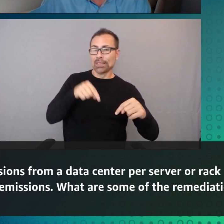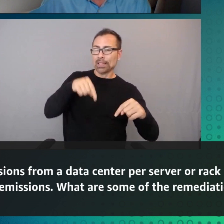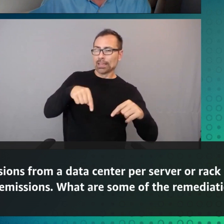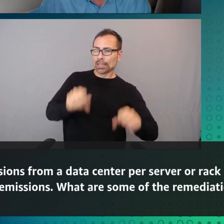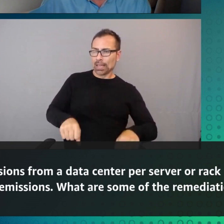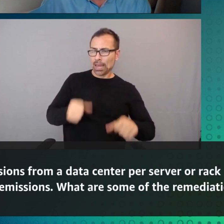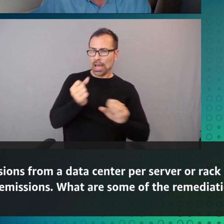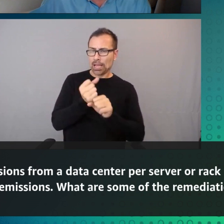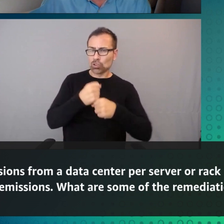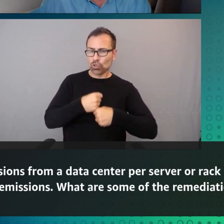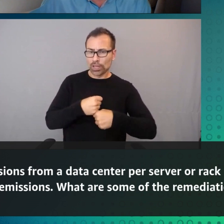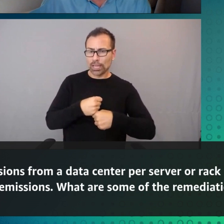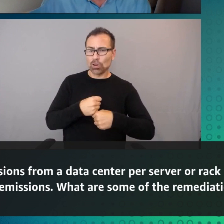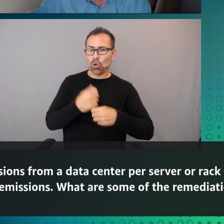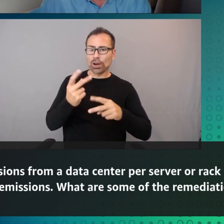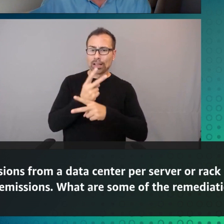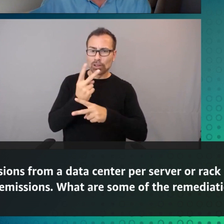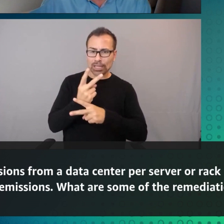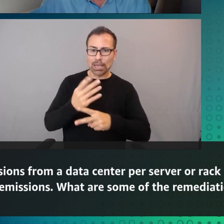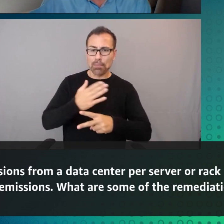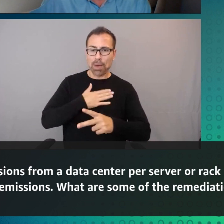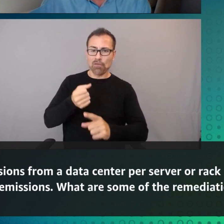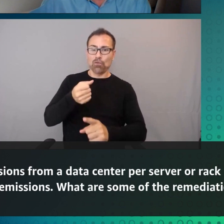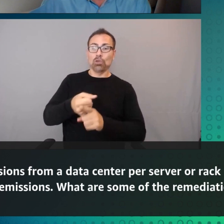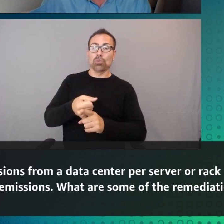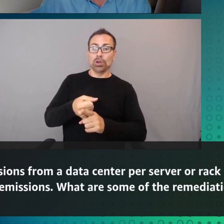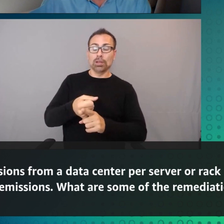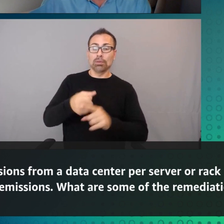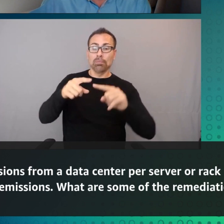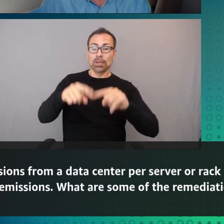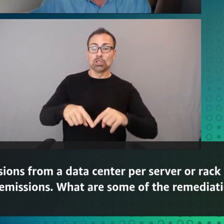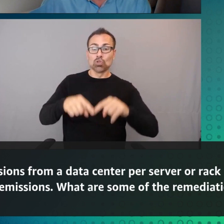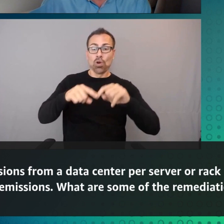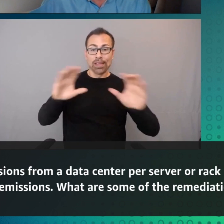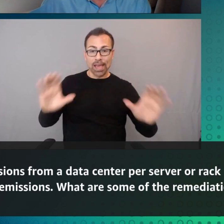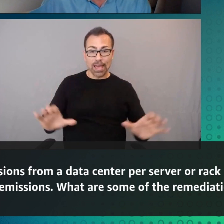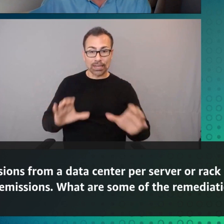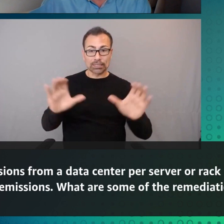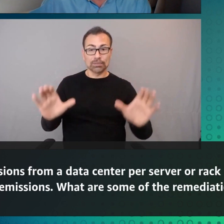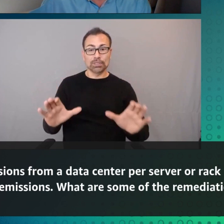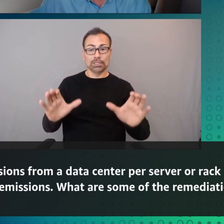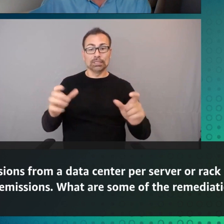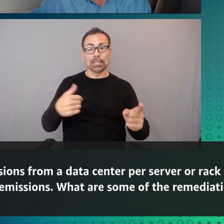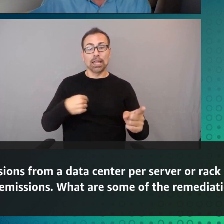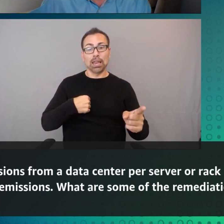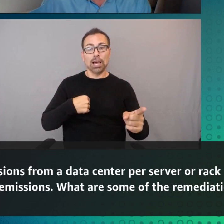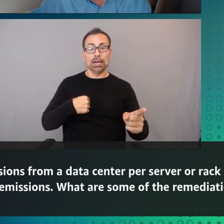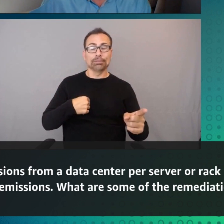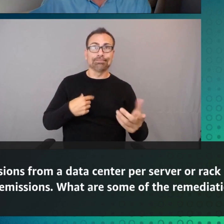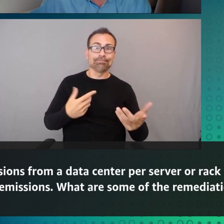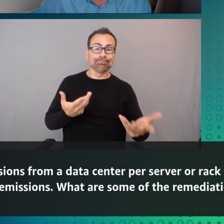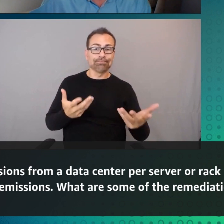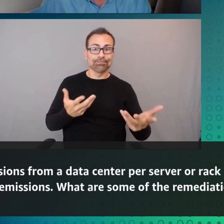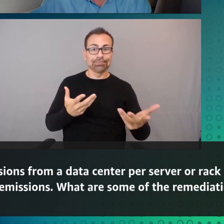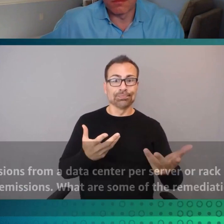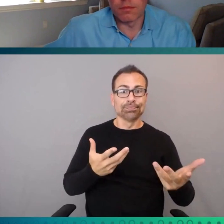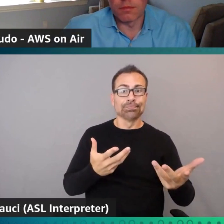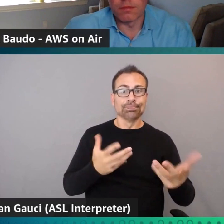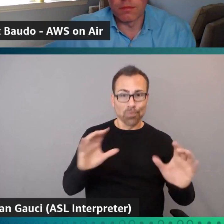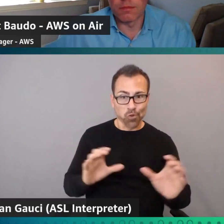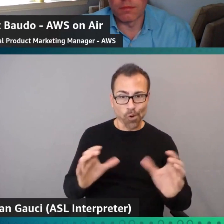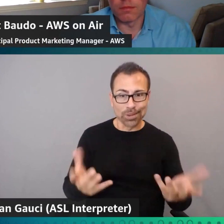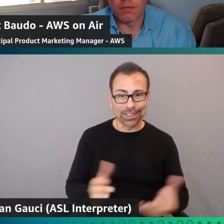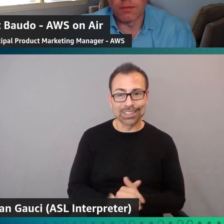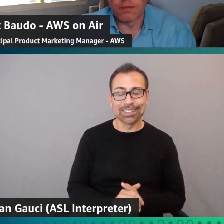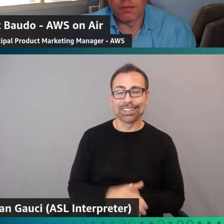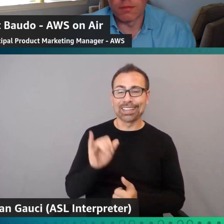create or calculate my footprint based on the activities that I am sort of like, performing. So like if you are